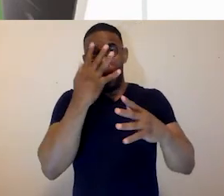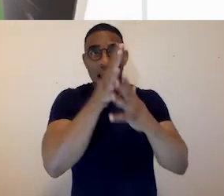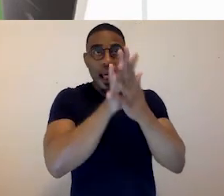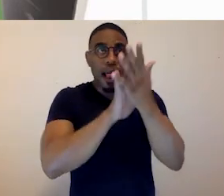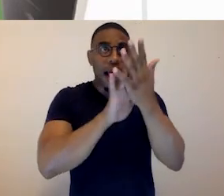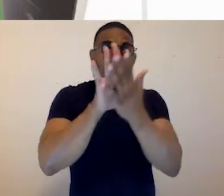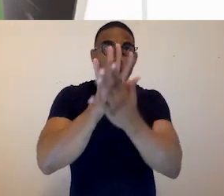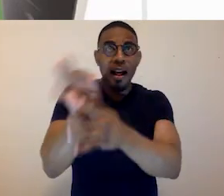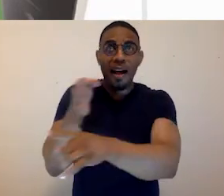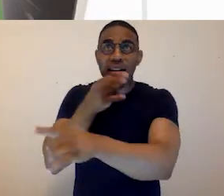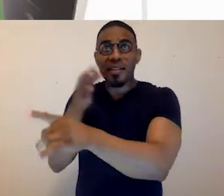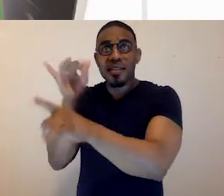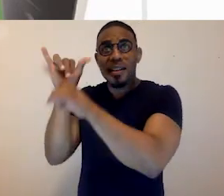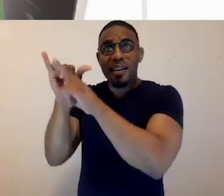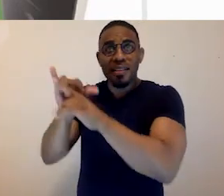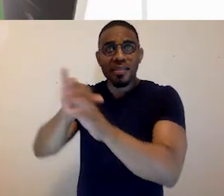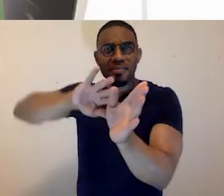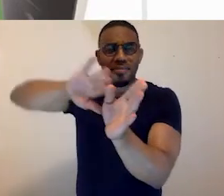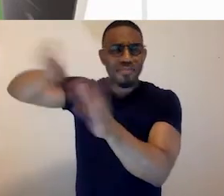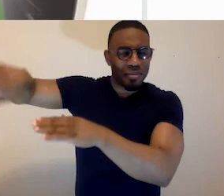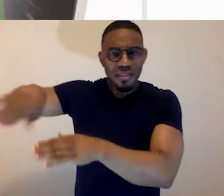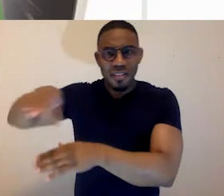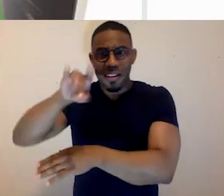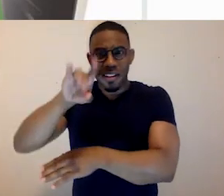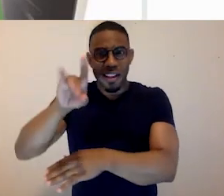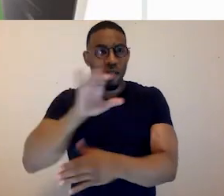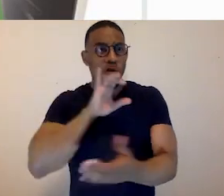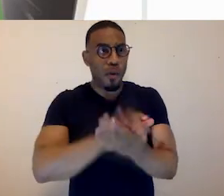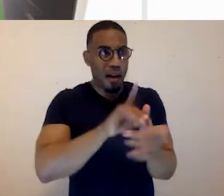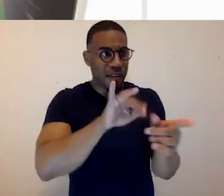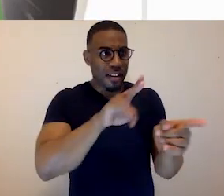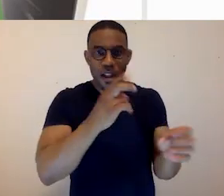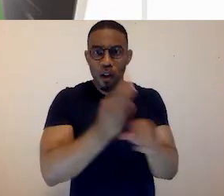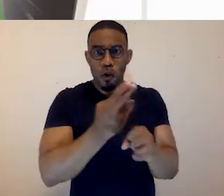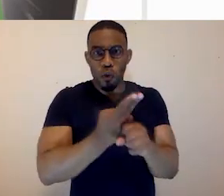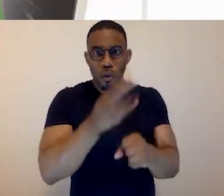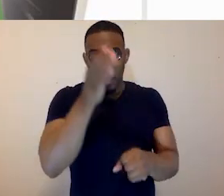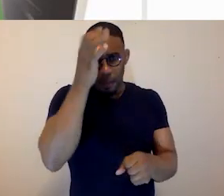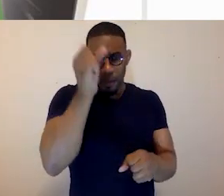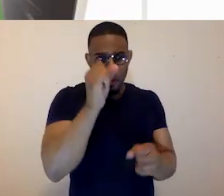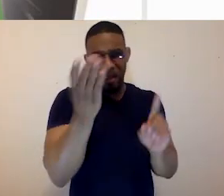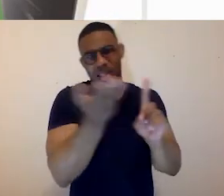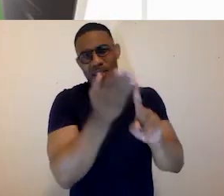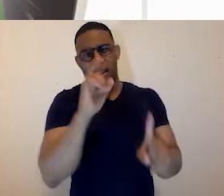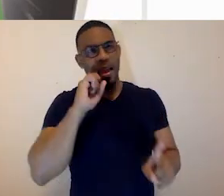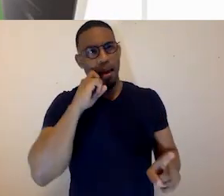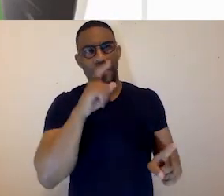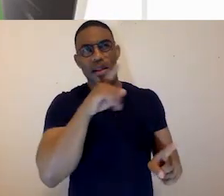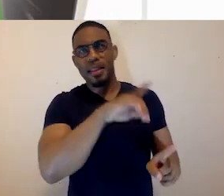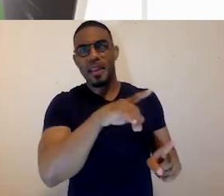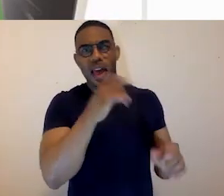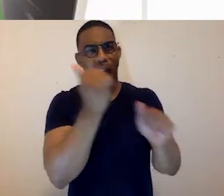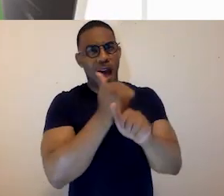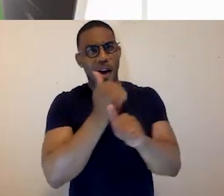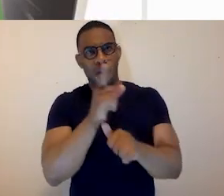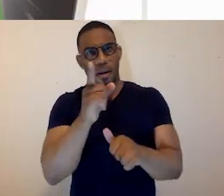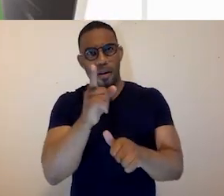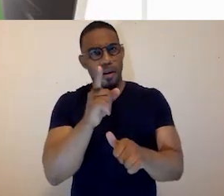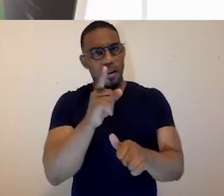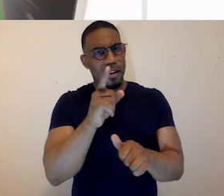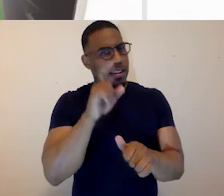resident experts' fancy jargon. David and his wife Jamie, they used common sense to convince Apple that their algorithm